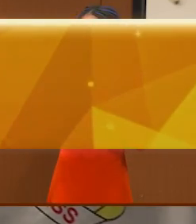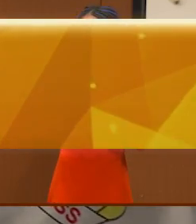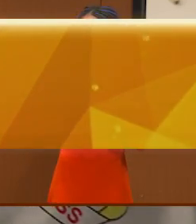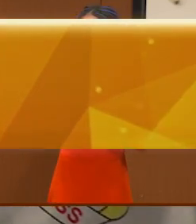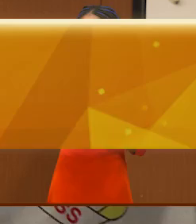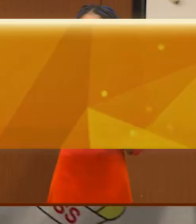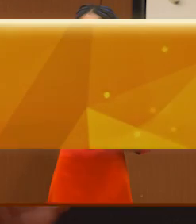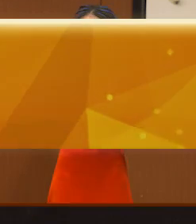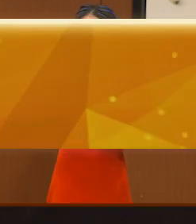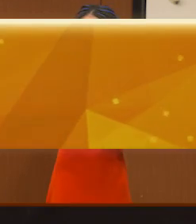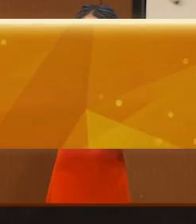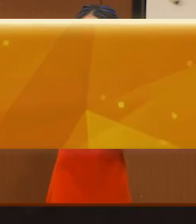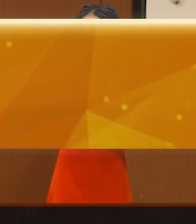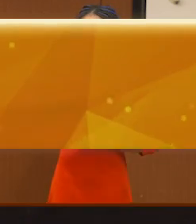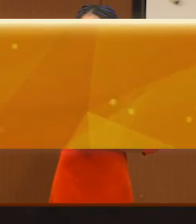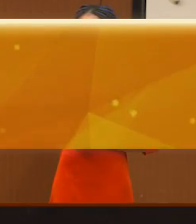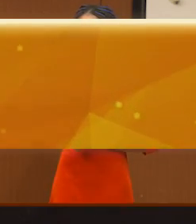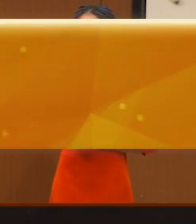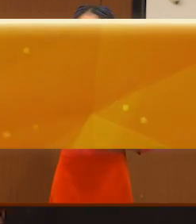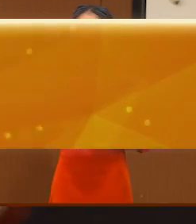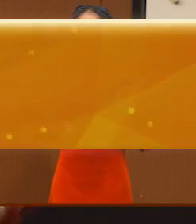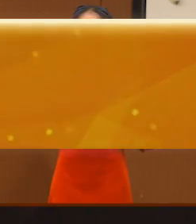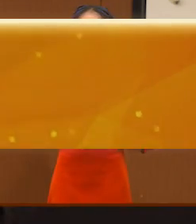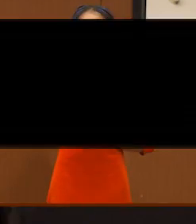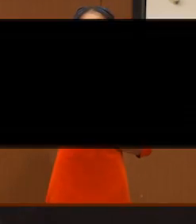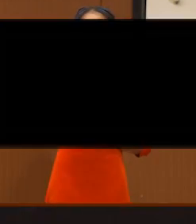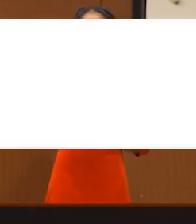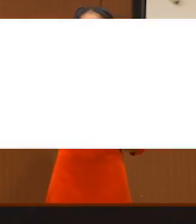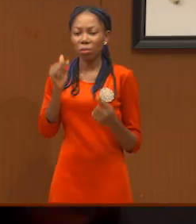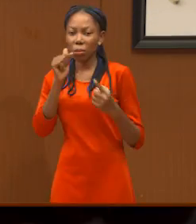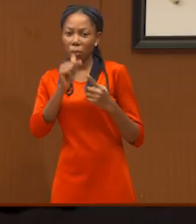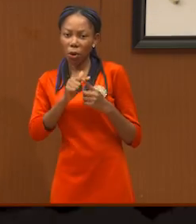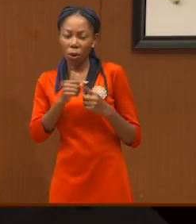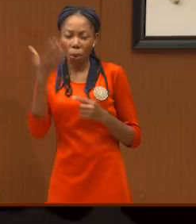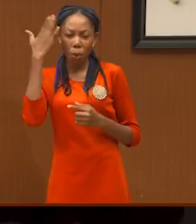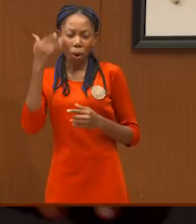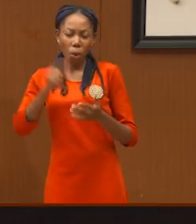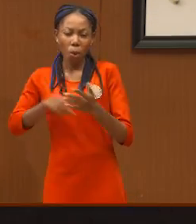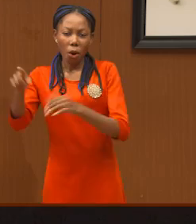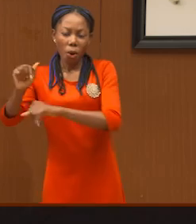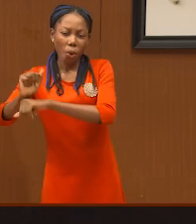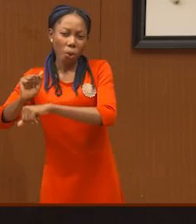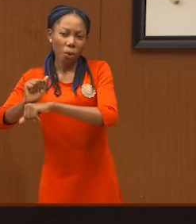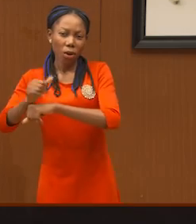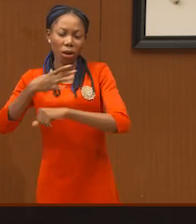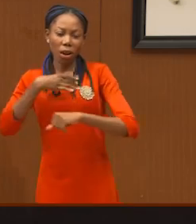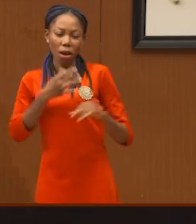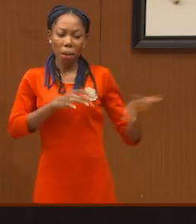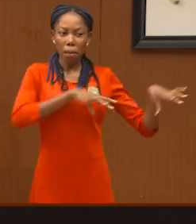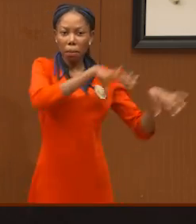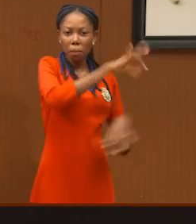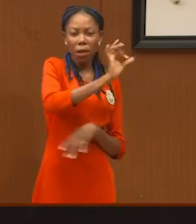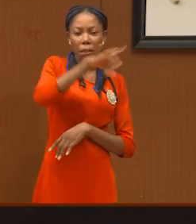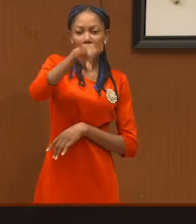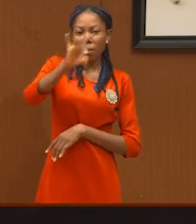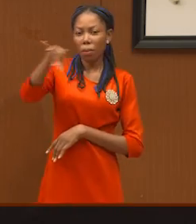top career man. I was doing great. At some point, I was operating in the north because what I was doing then was I used to keep my family in one place because